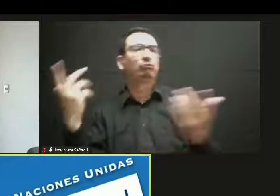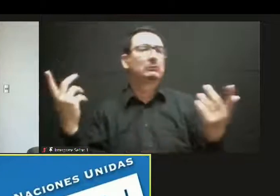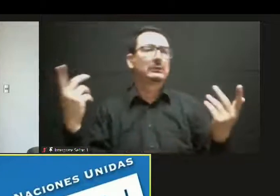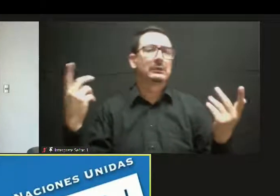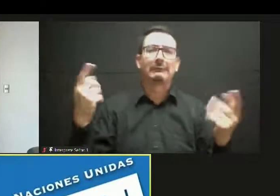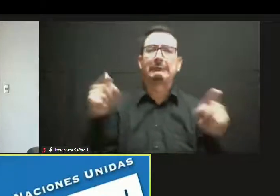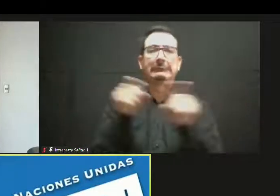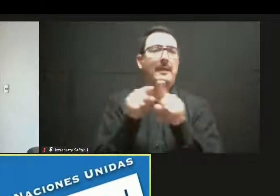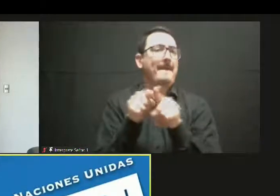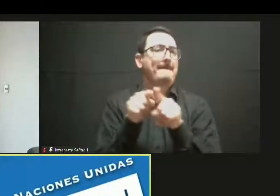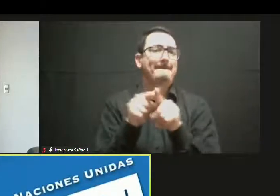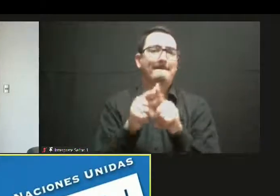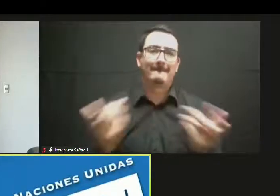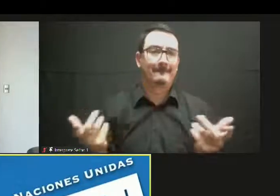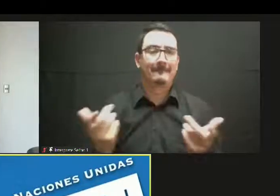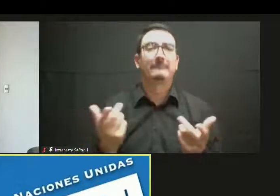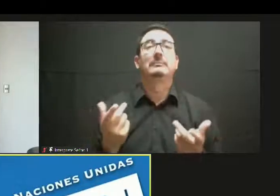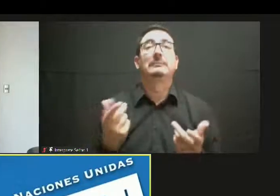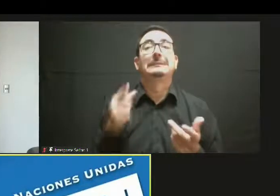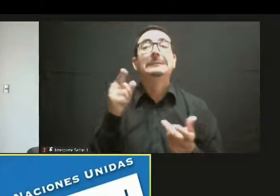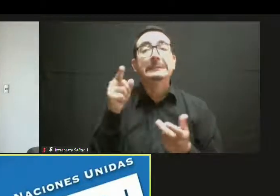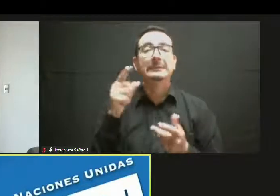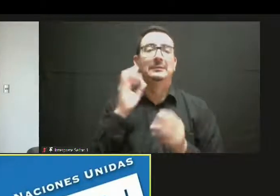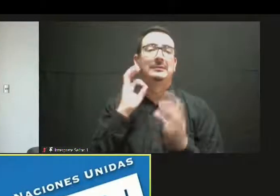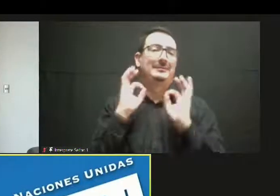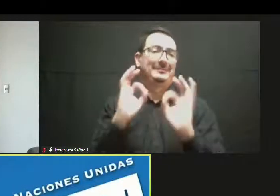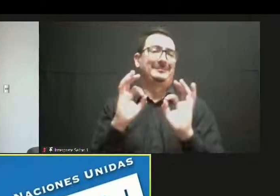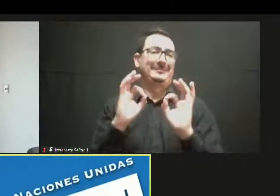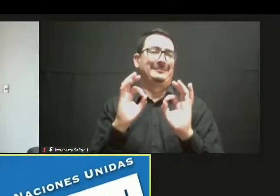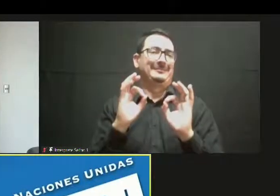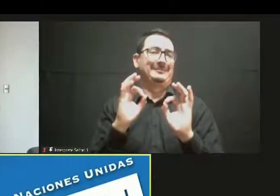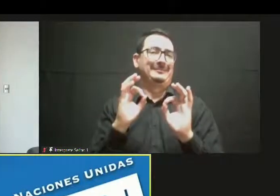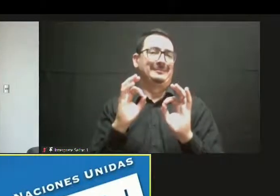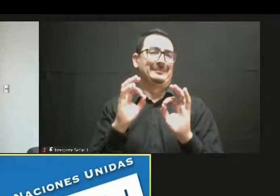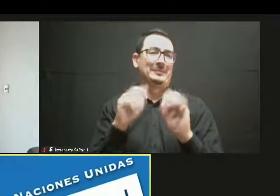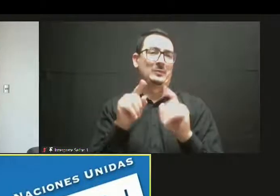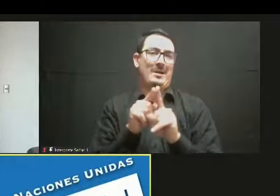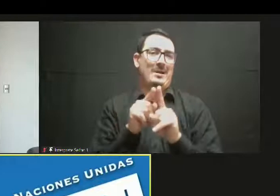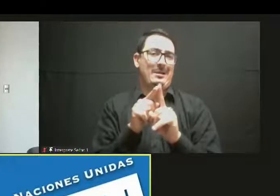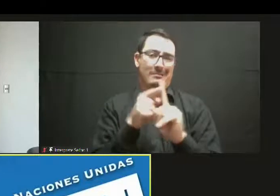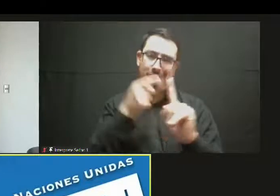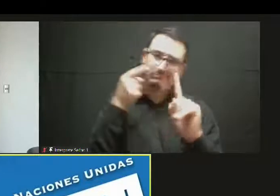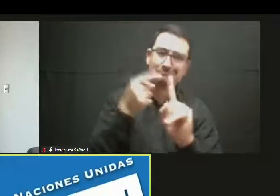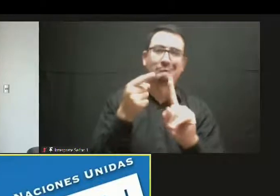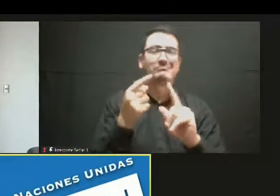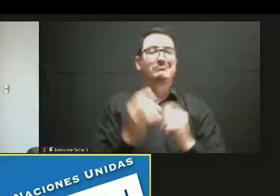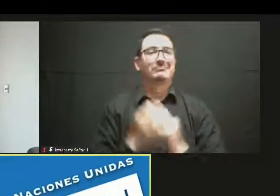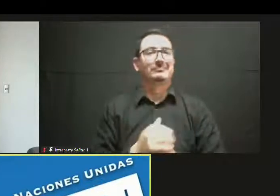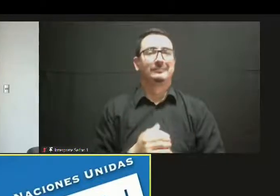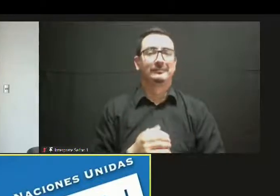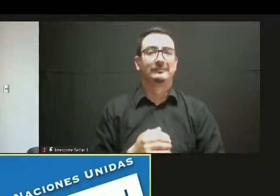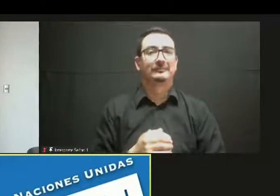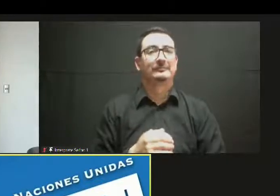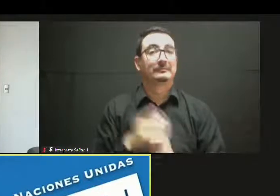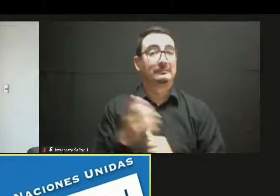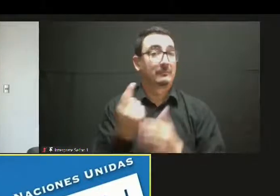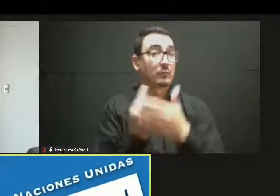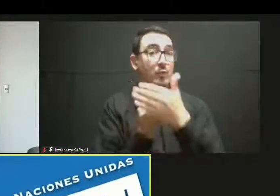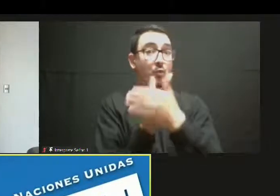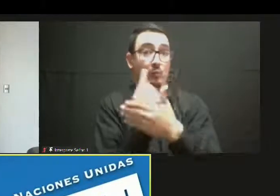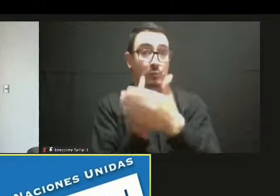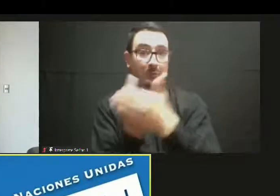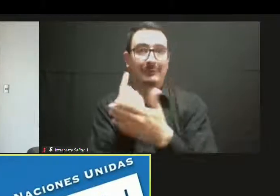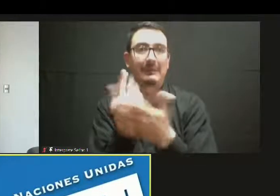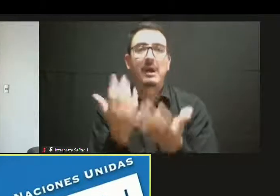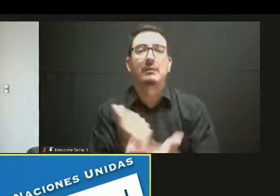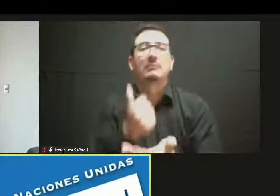developing countries to increase their participation in modern services trade. So these are my final